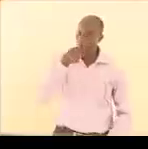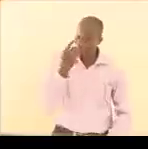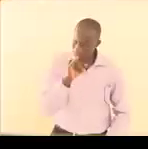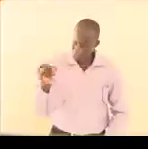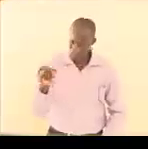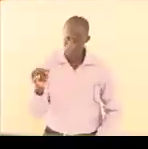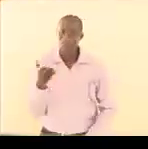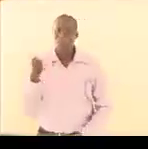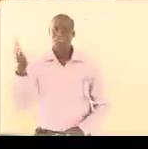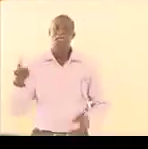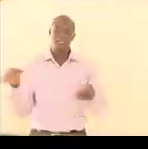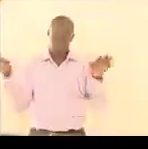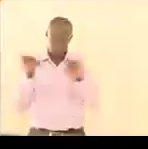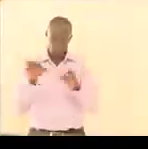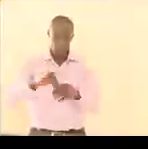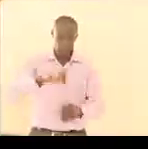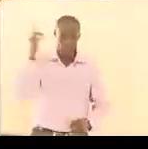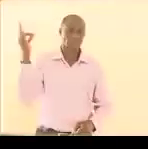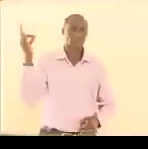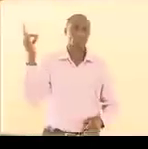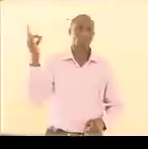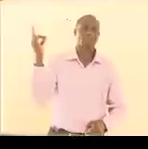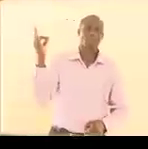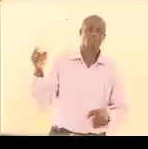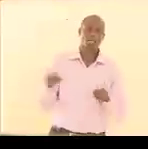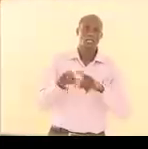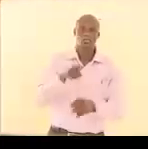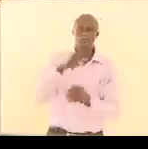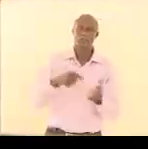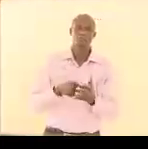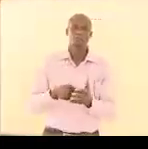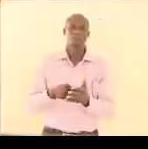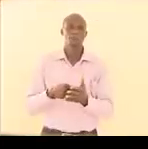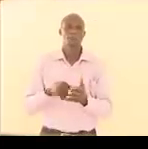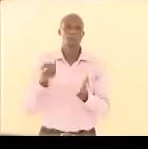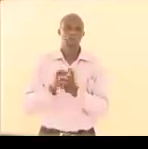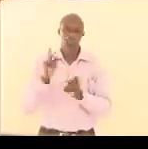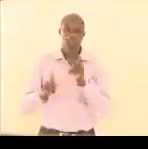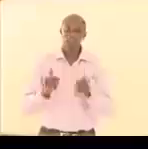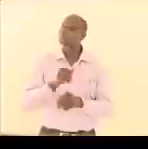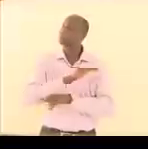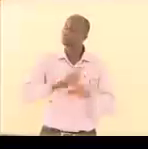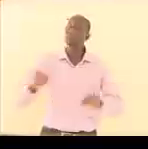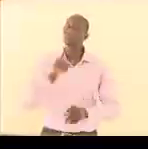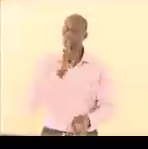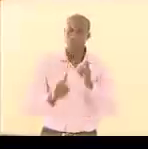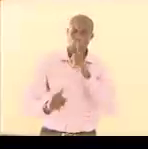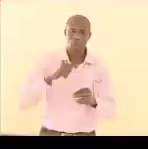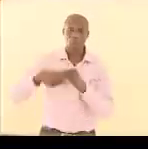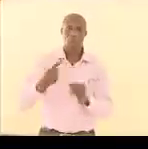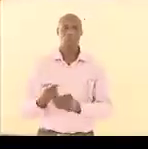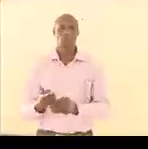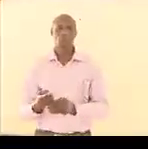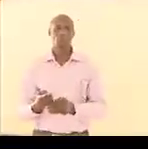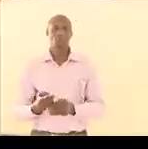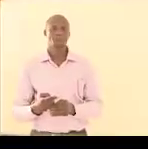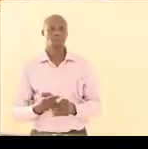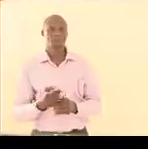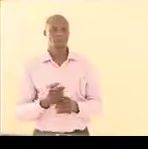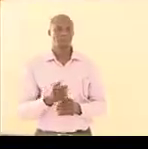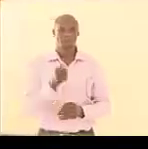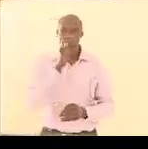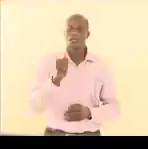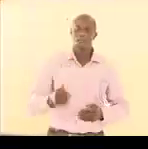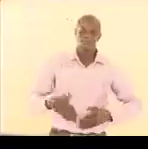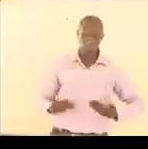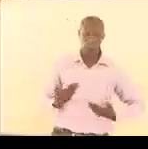And I'm saying there are significant spiritual landmarks like this that people don't talk about. So I am